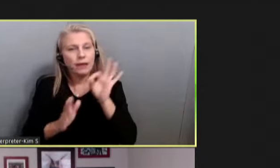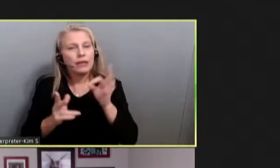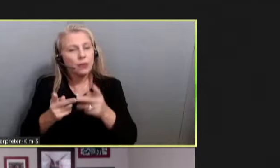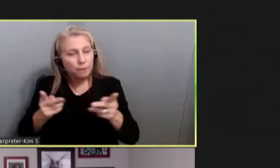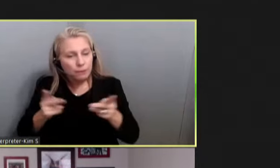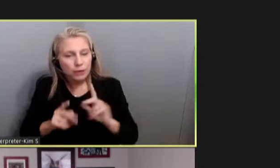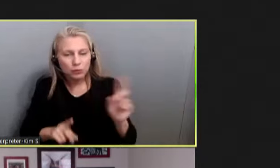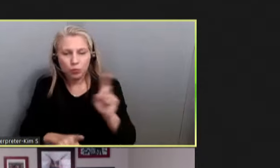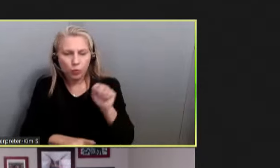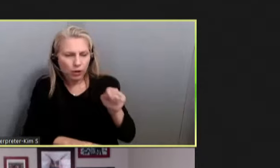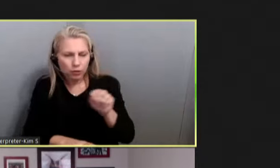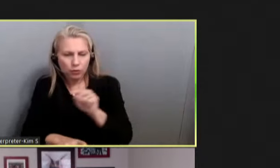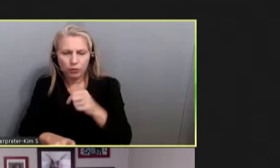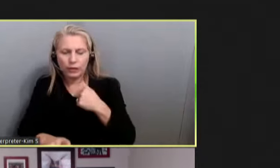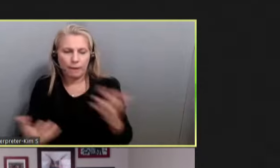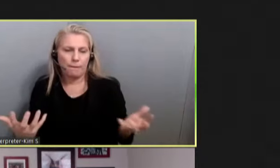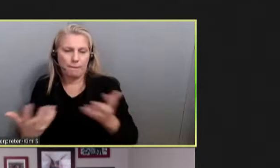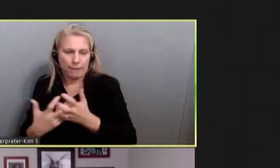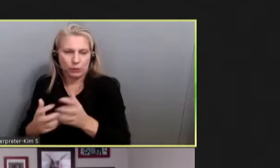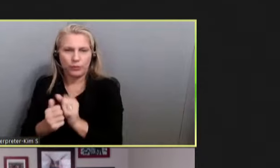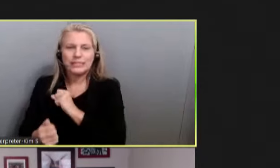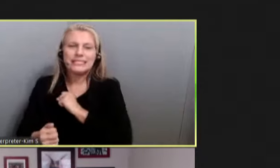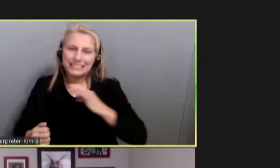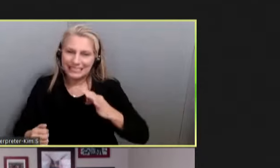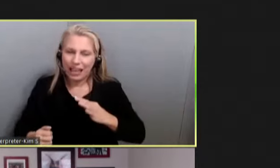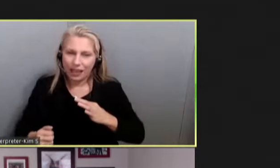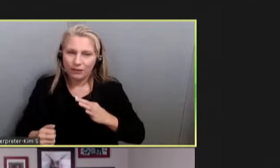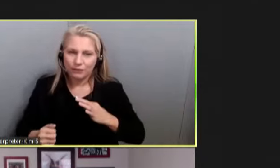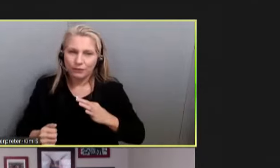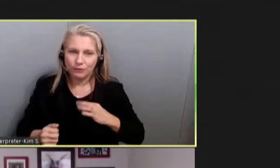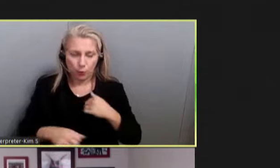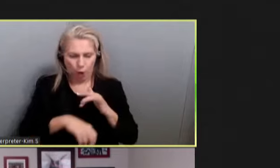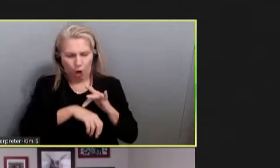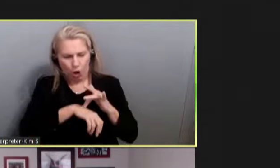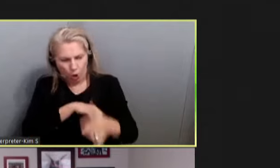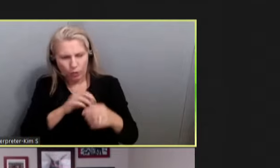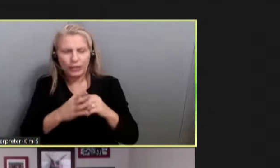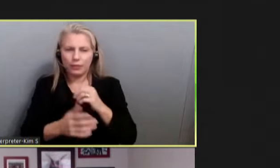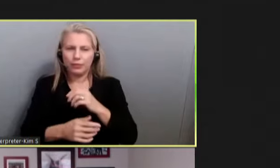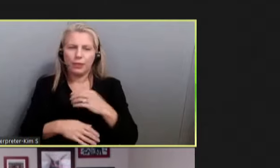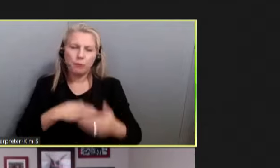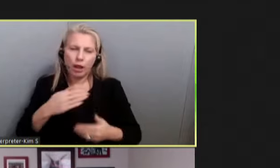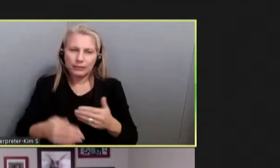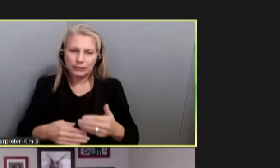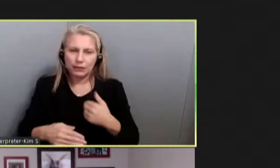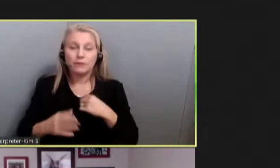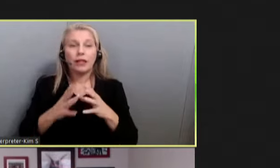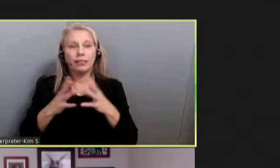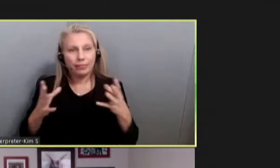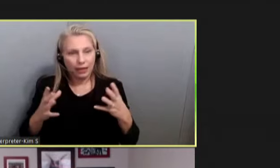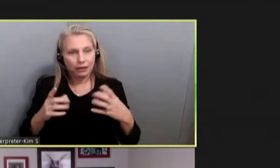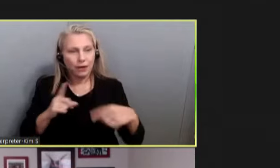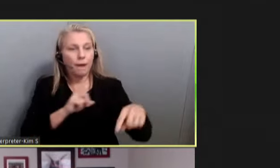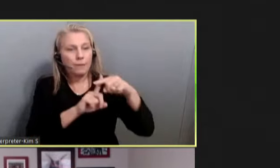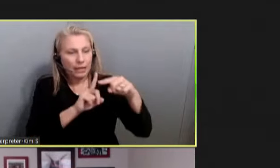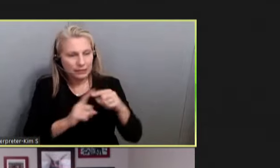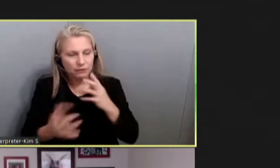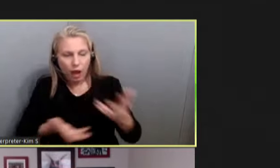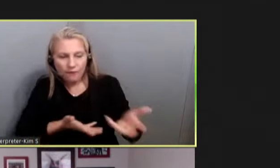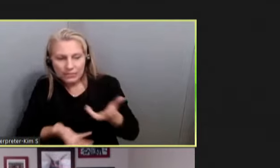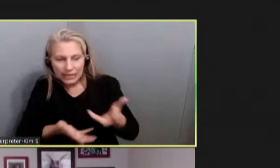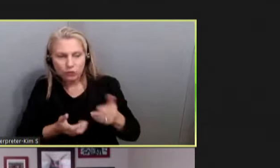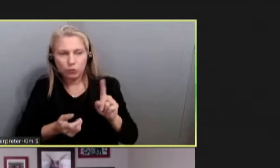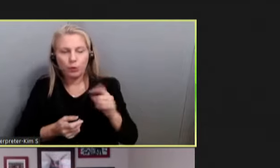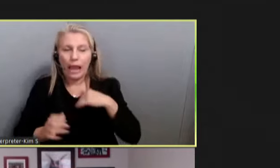places where we can match them with staff. And so we're early in the process. We've had a lot of really positive preliminary conversations where